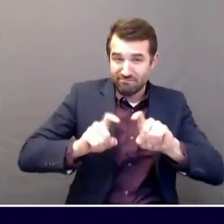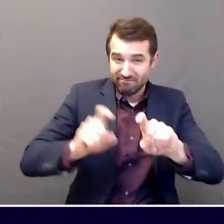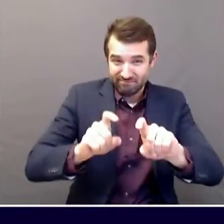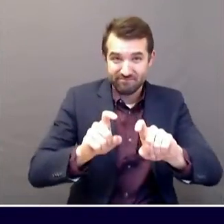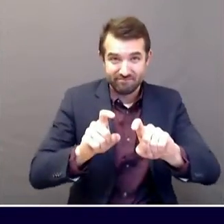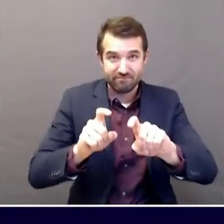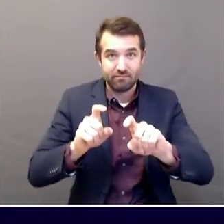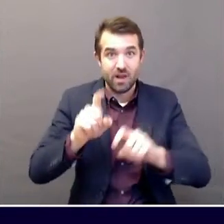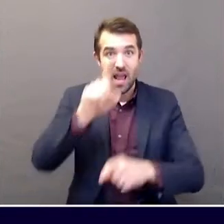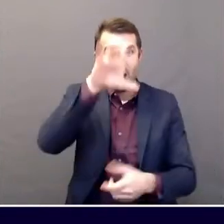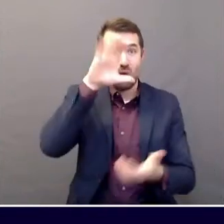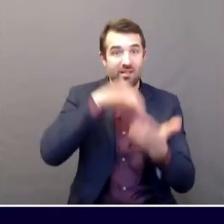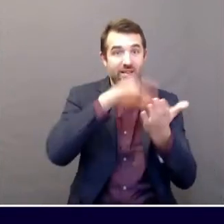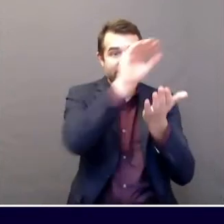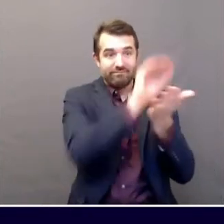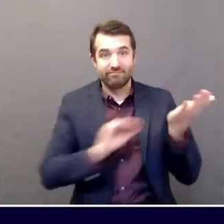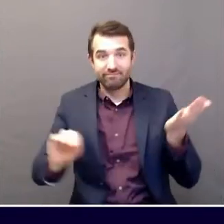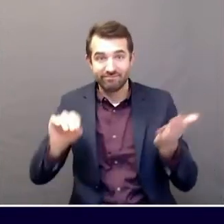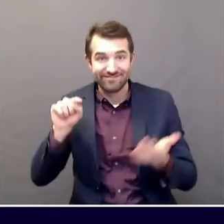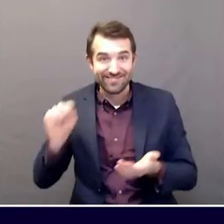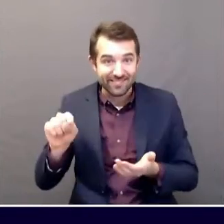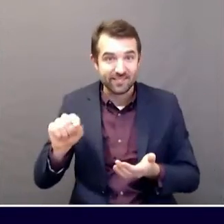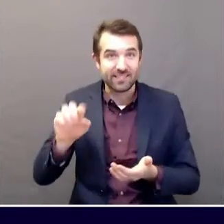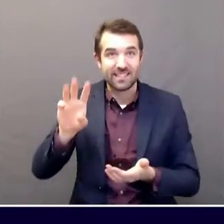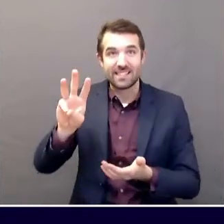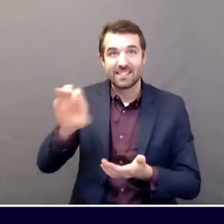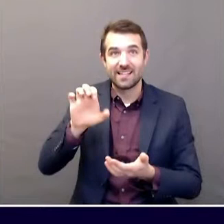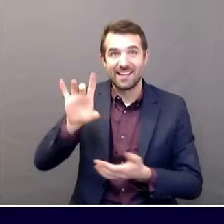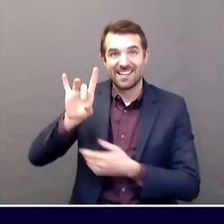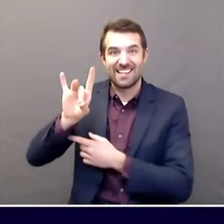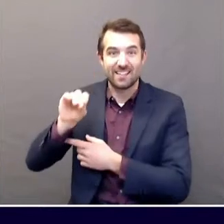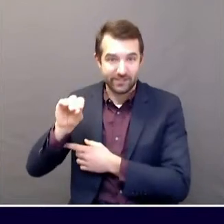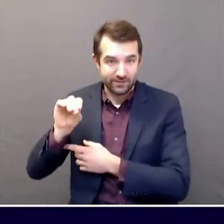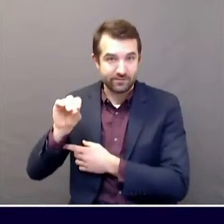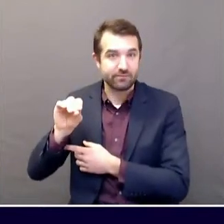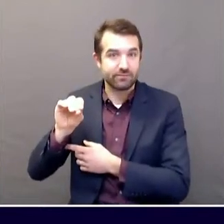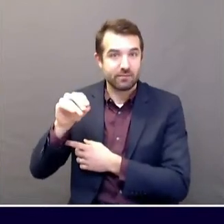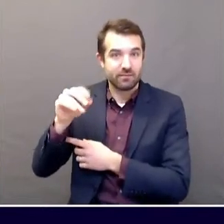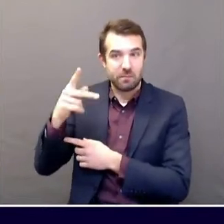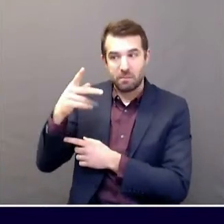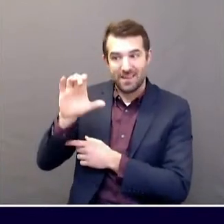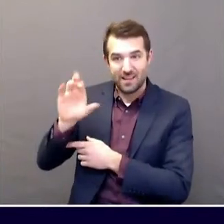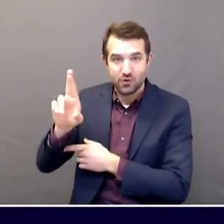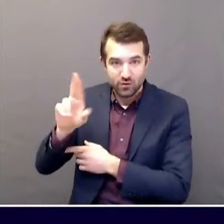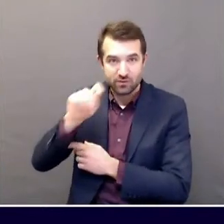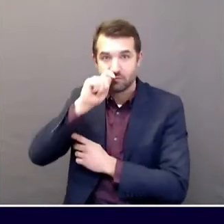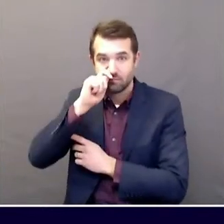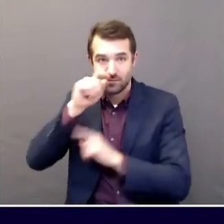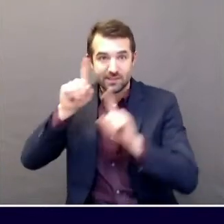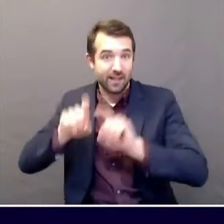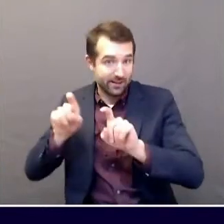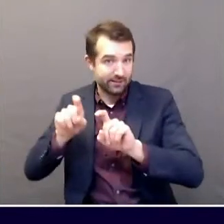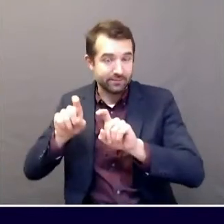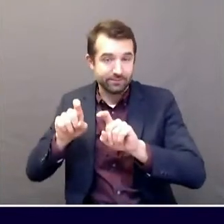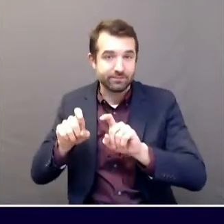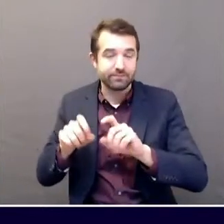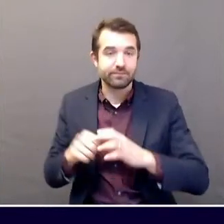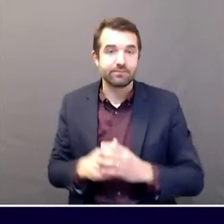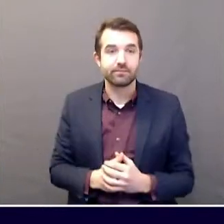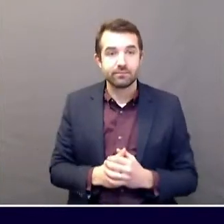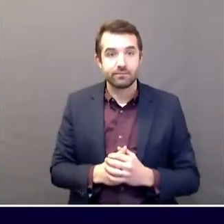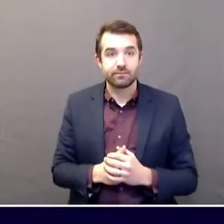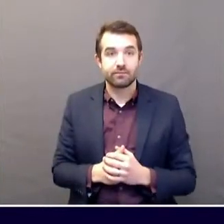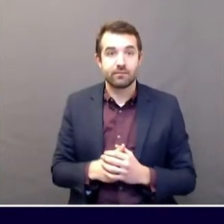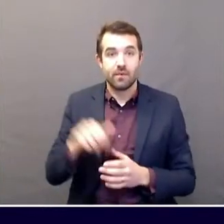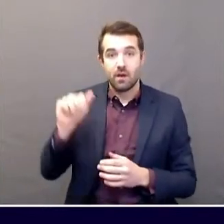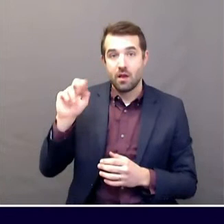PCR tests now stands at 680 such tests for every 100,000 people. Now, with respect to antigen